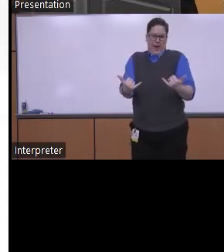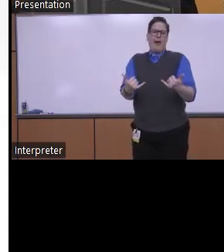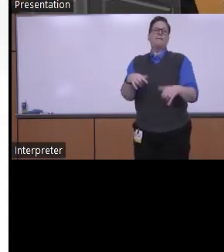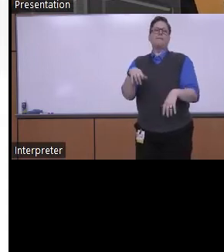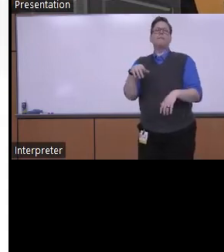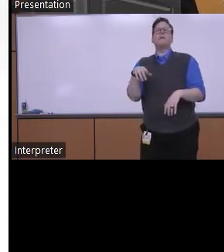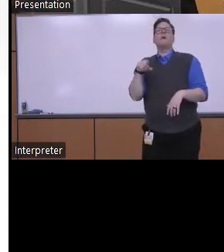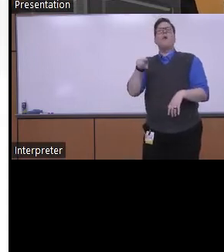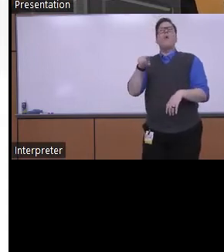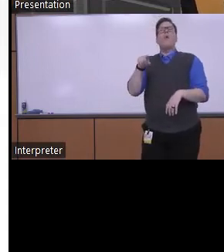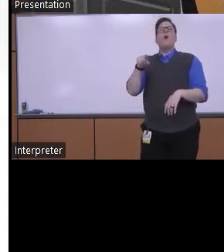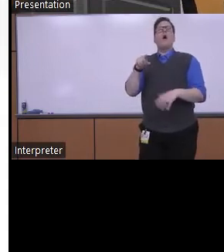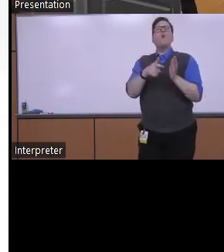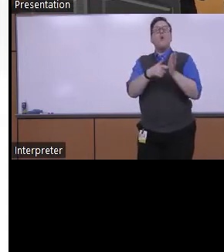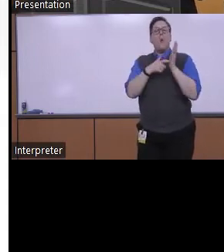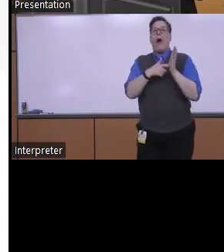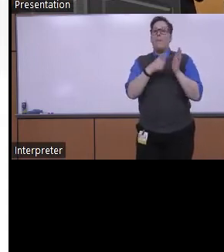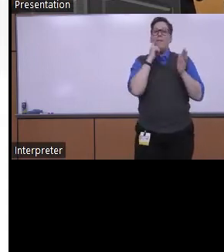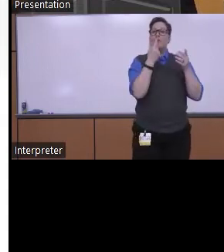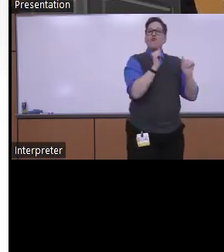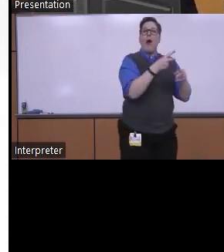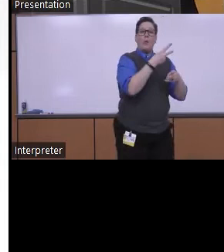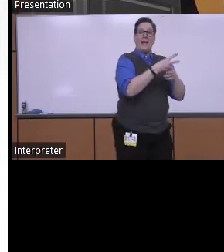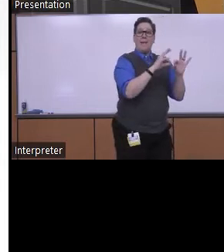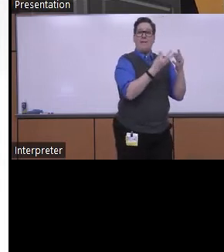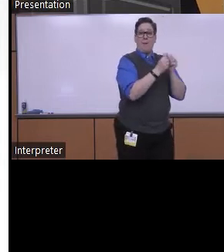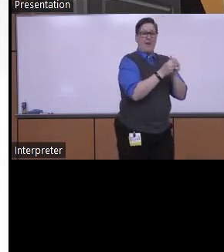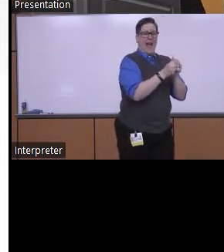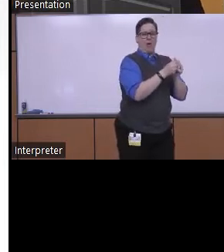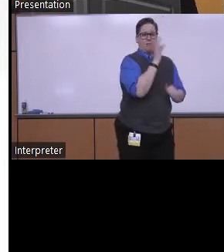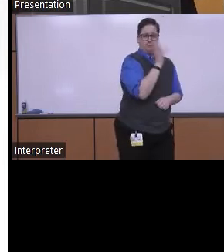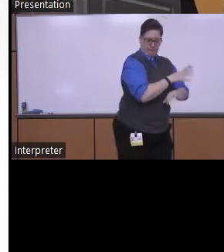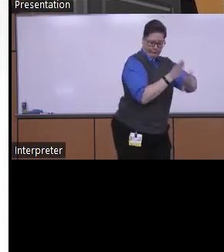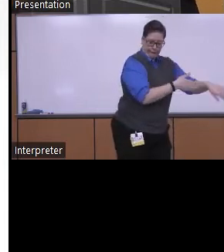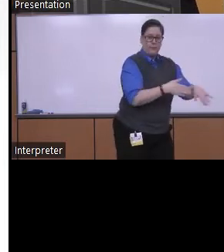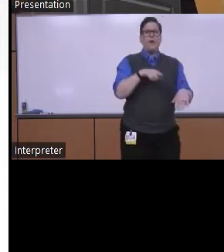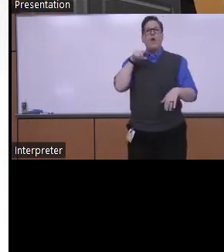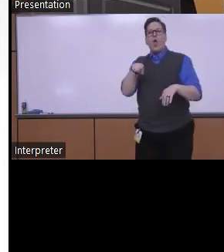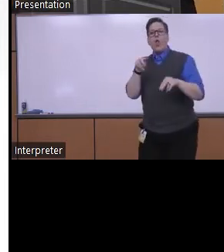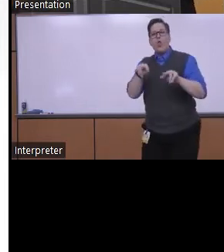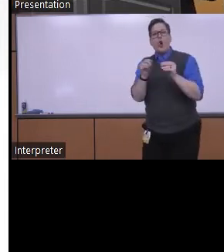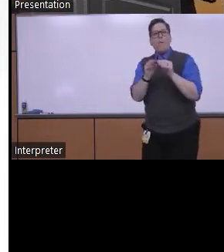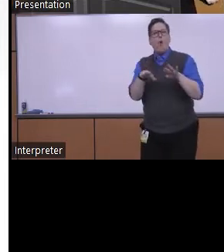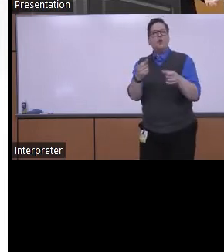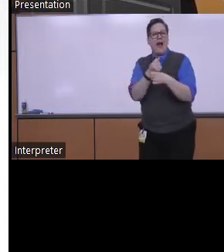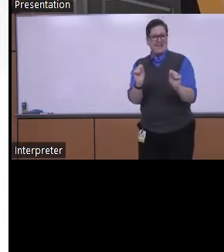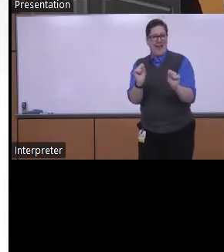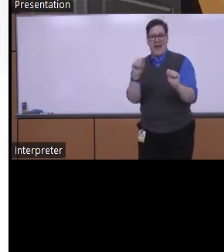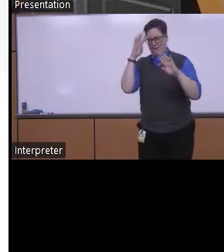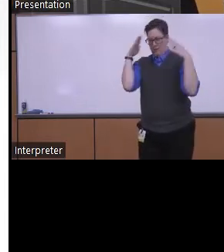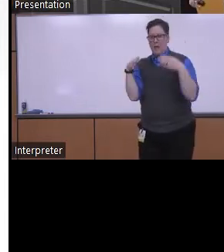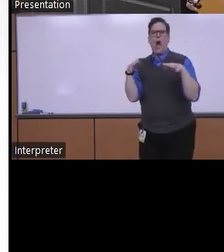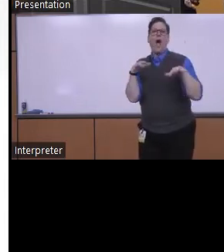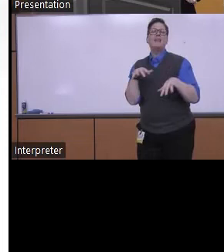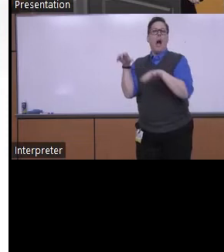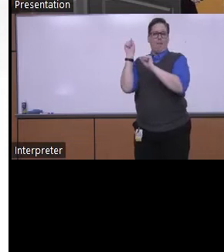ASFA, reduces the requirements for family preservation attempts and focusing instead of what is perceived to be child safety. Adoption is elevated